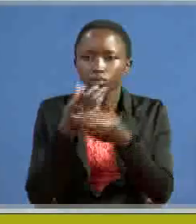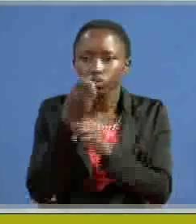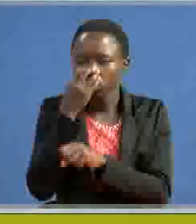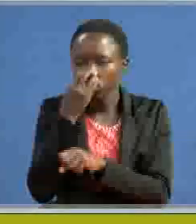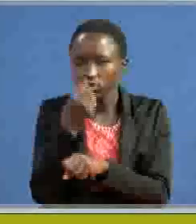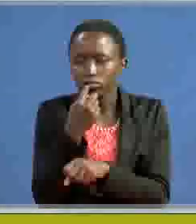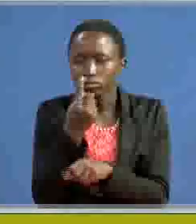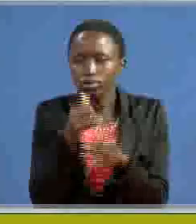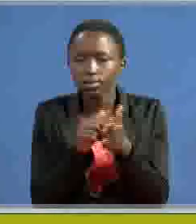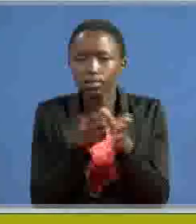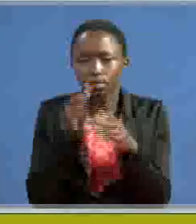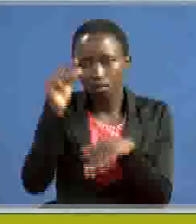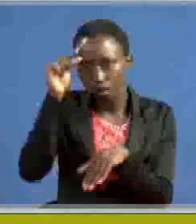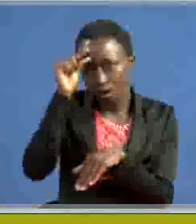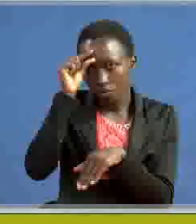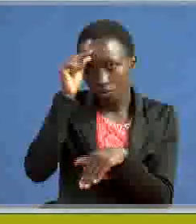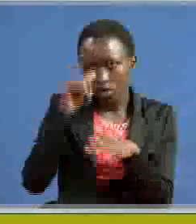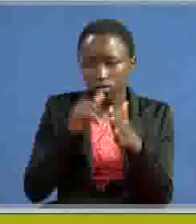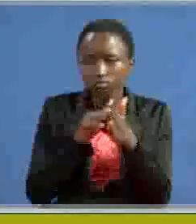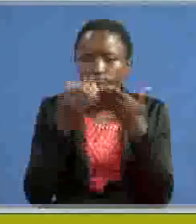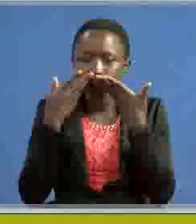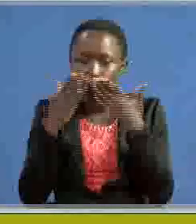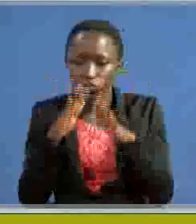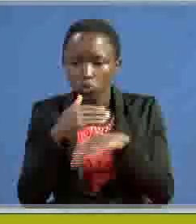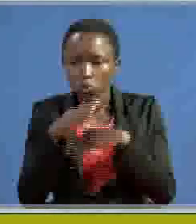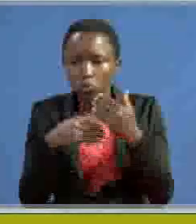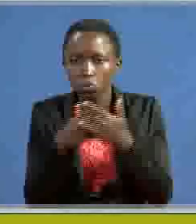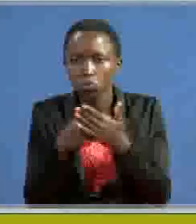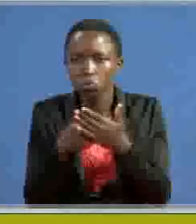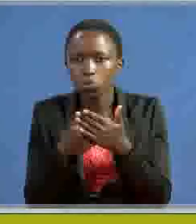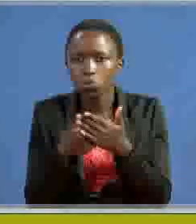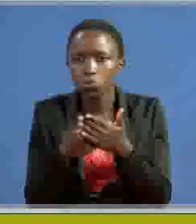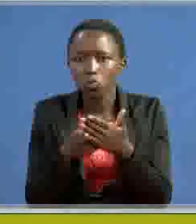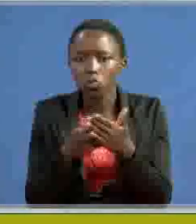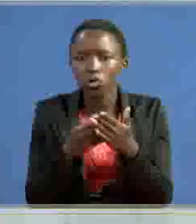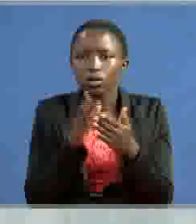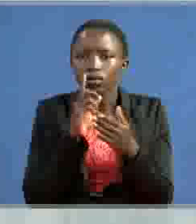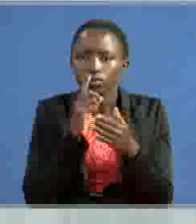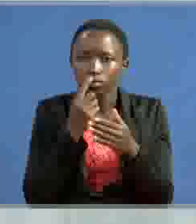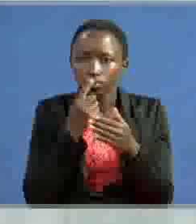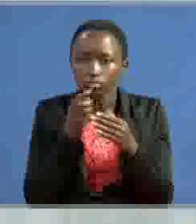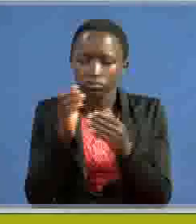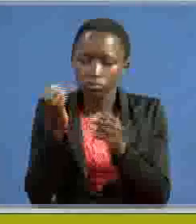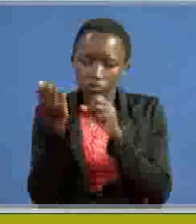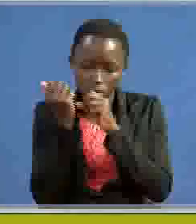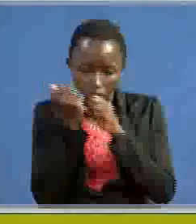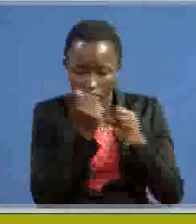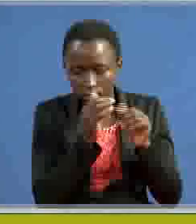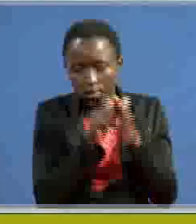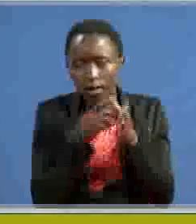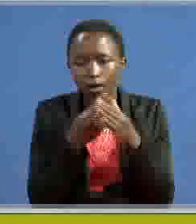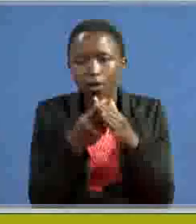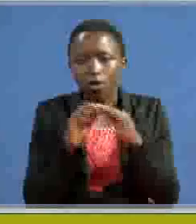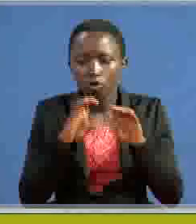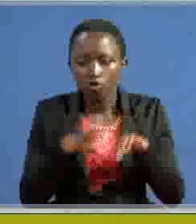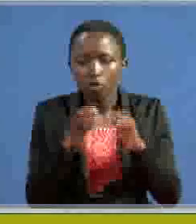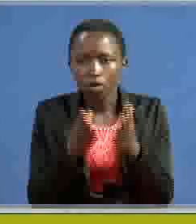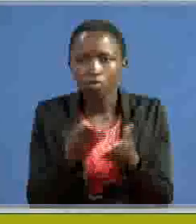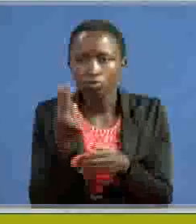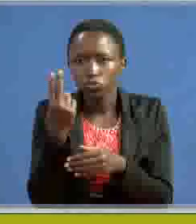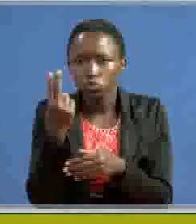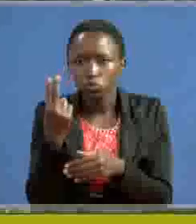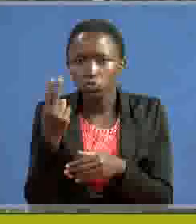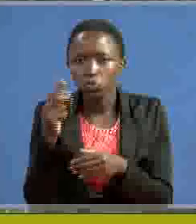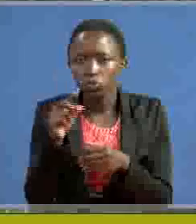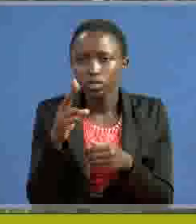mucho am a smoker Sarah Cali Tamil is amadeo aterrizaje oh cool ammonium albumin Wazza Wazza idea million in